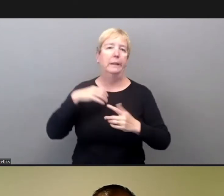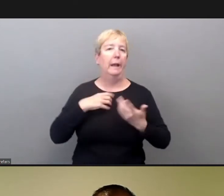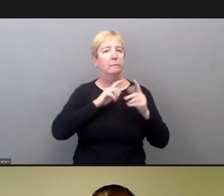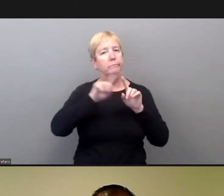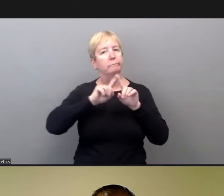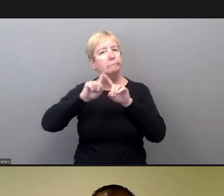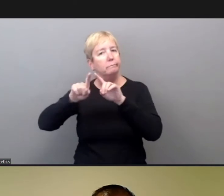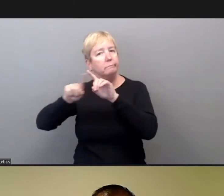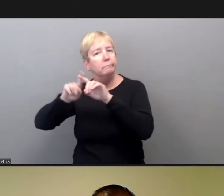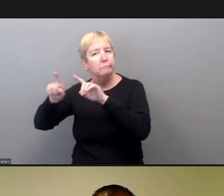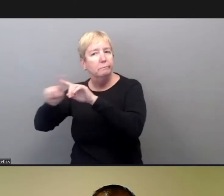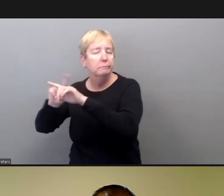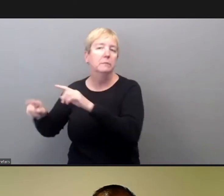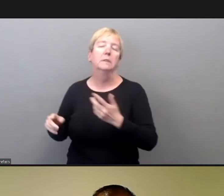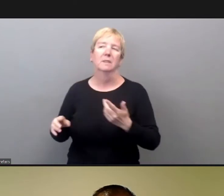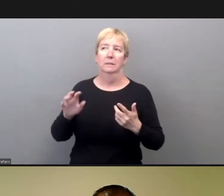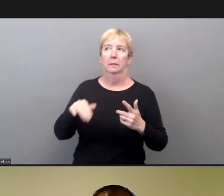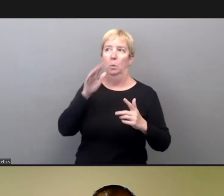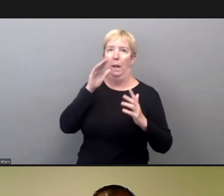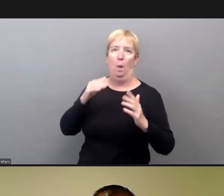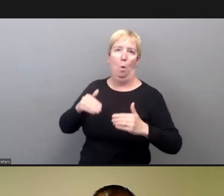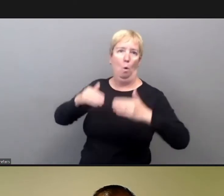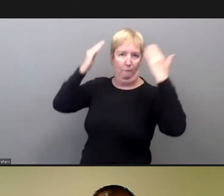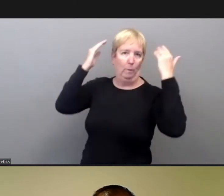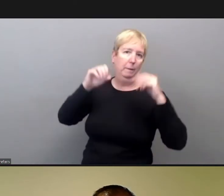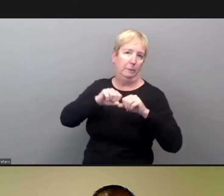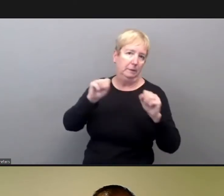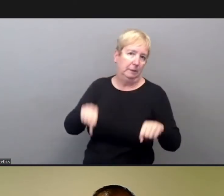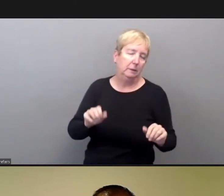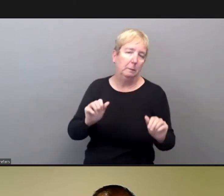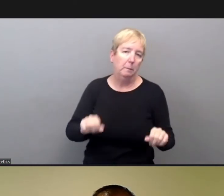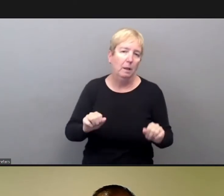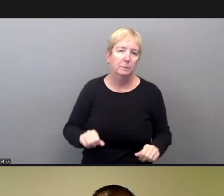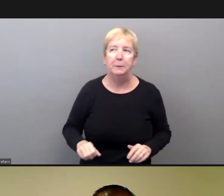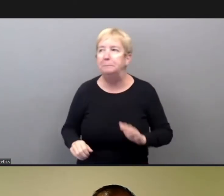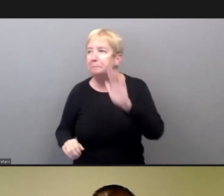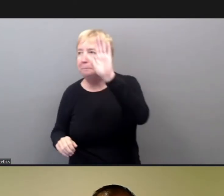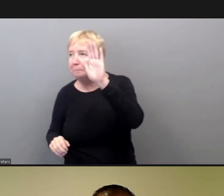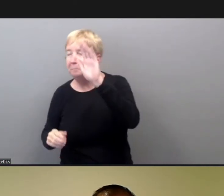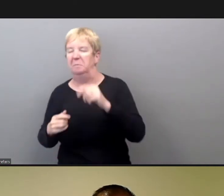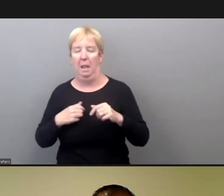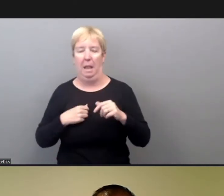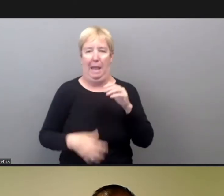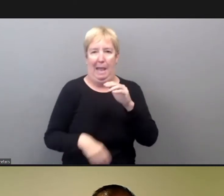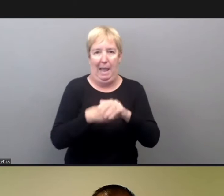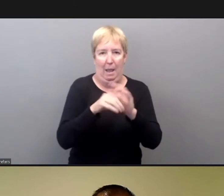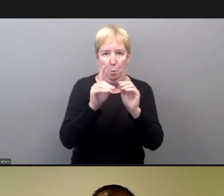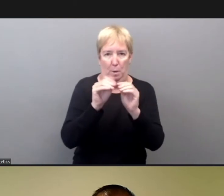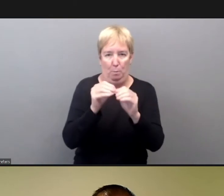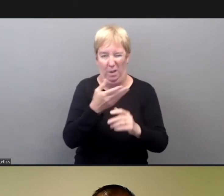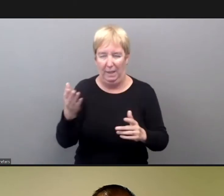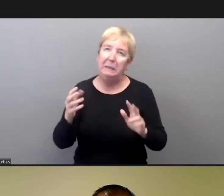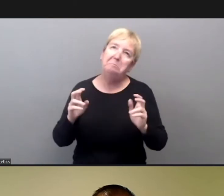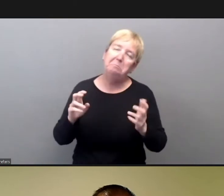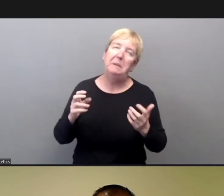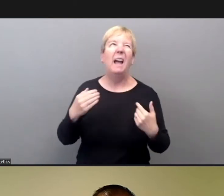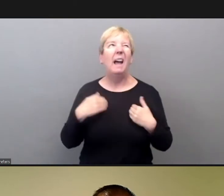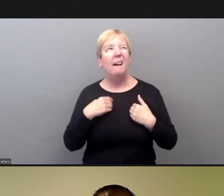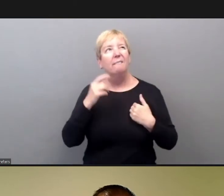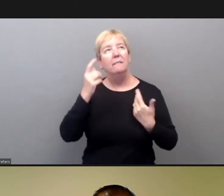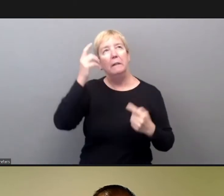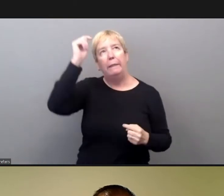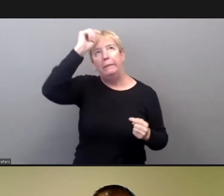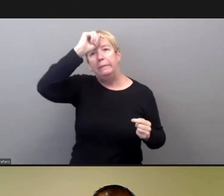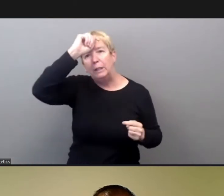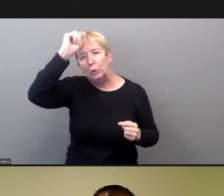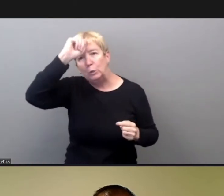your system. So I also thought of one other thing that we haven't talked about here yet, so it might be worth bringing up, just a theory, but it's a theory that some of the